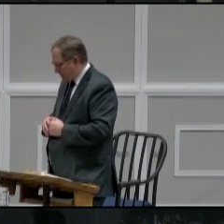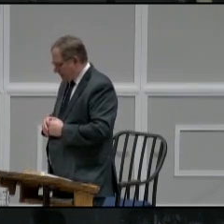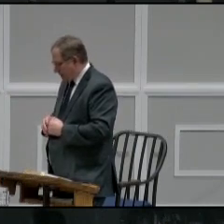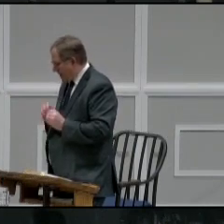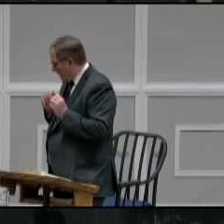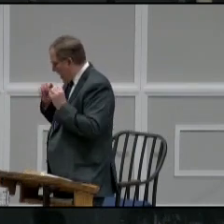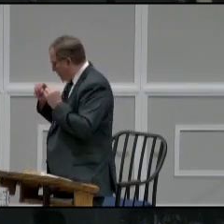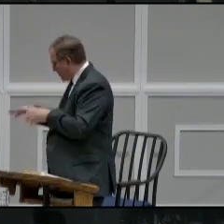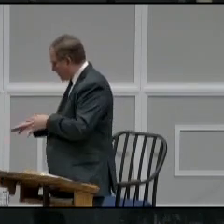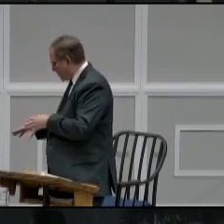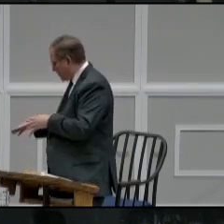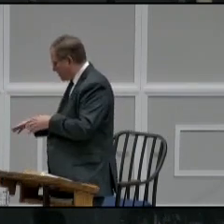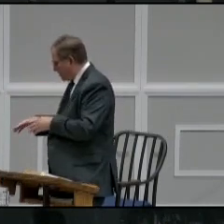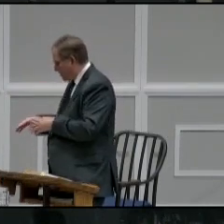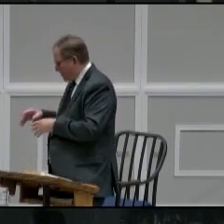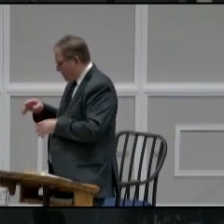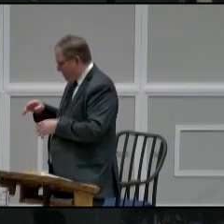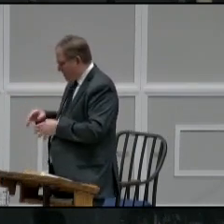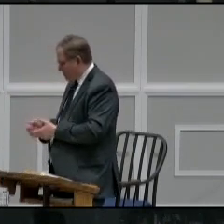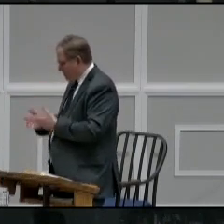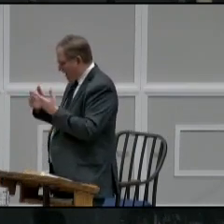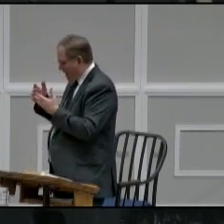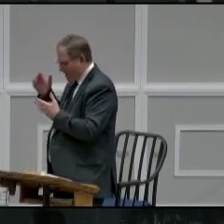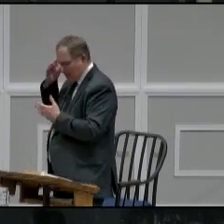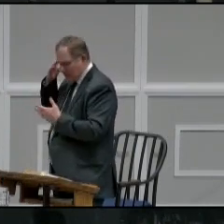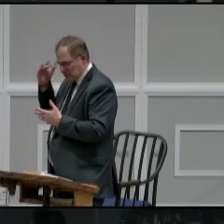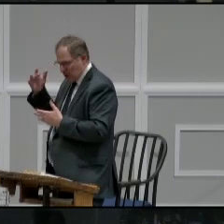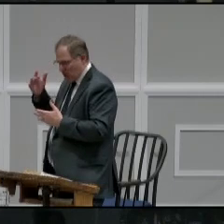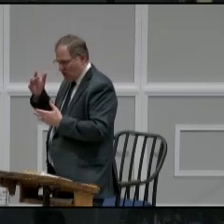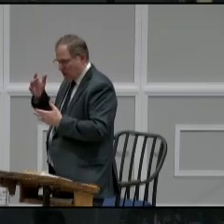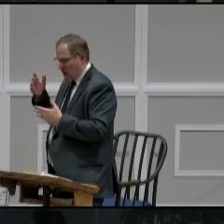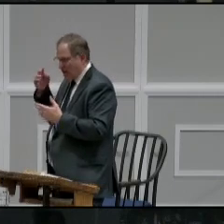it into the fire, and poof, there came out this calf.